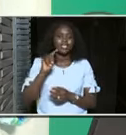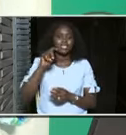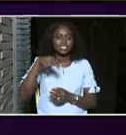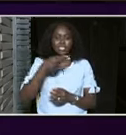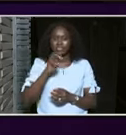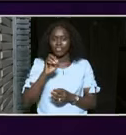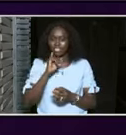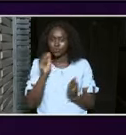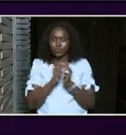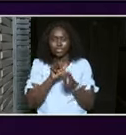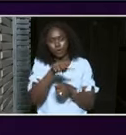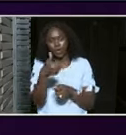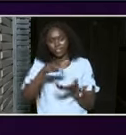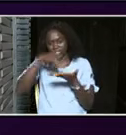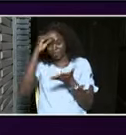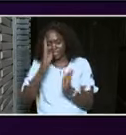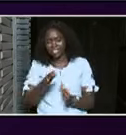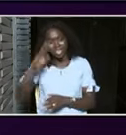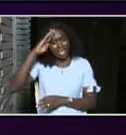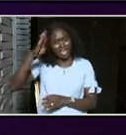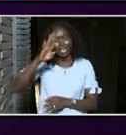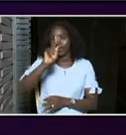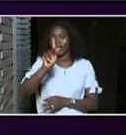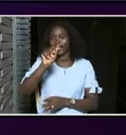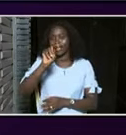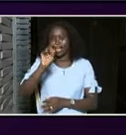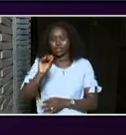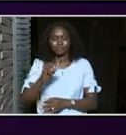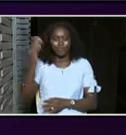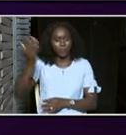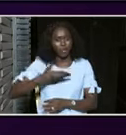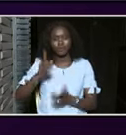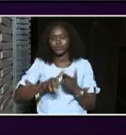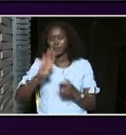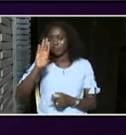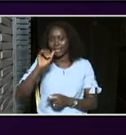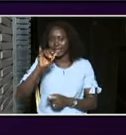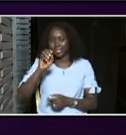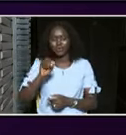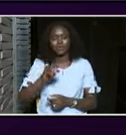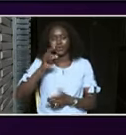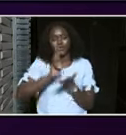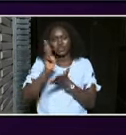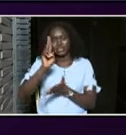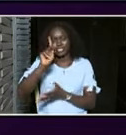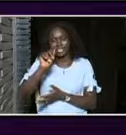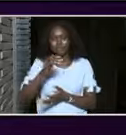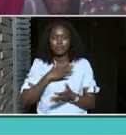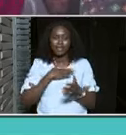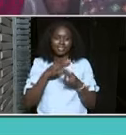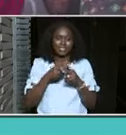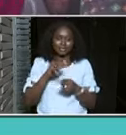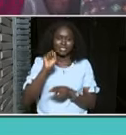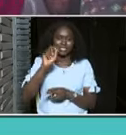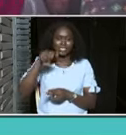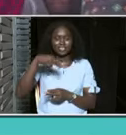Kano. Hello, good evening. Welcome to Bayero University, Kano. My name is Stephen Enoch.